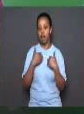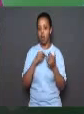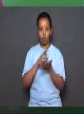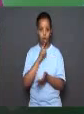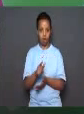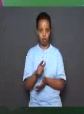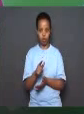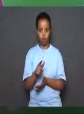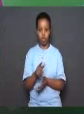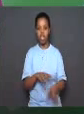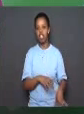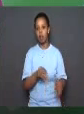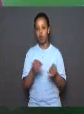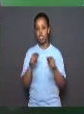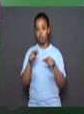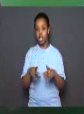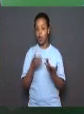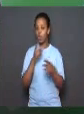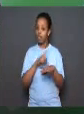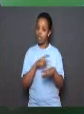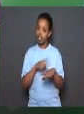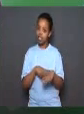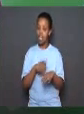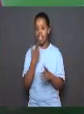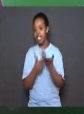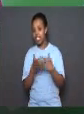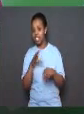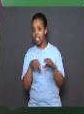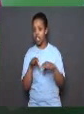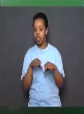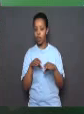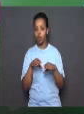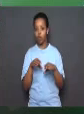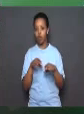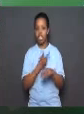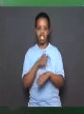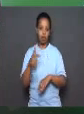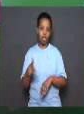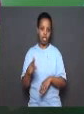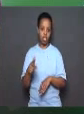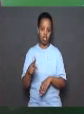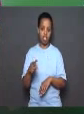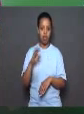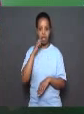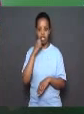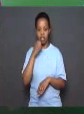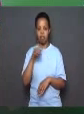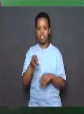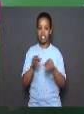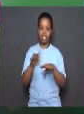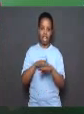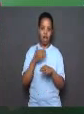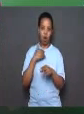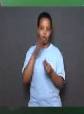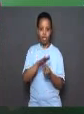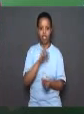Students, in today's lesson, we have discussed the effect of temperature on enzyme